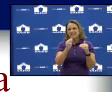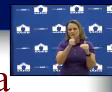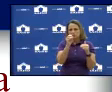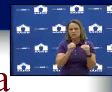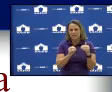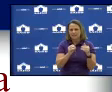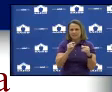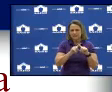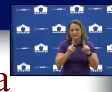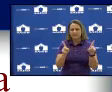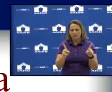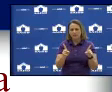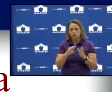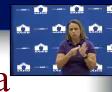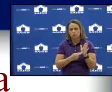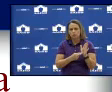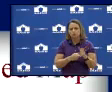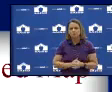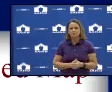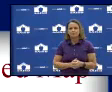10% deviation rule.